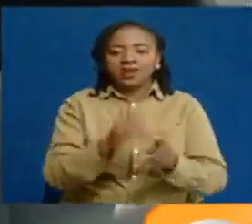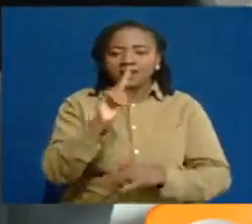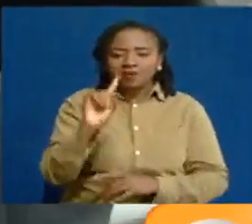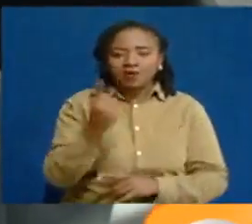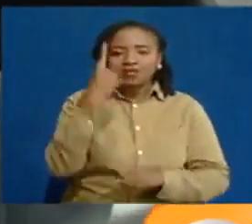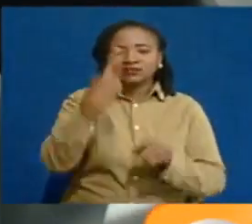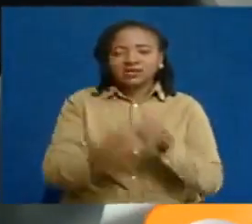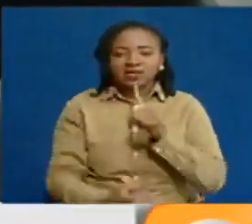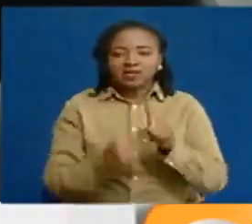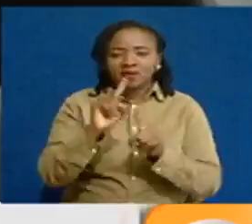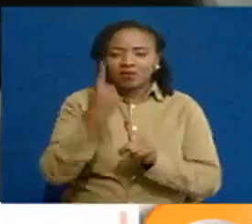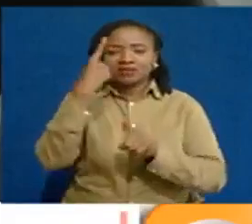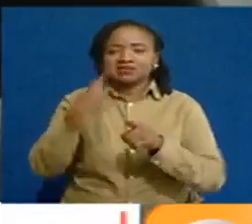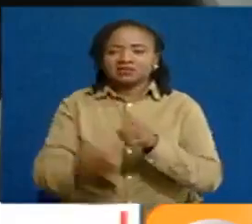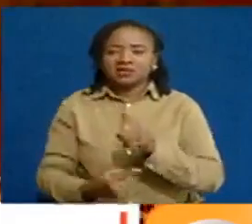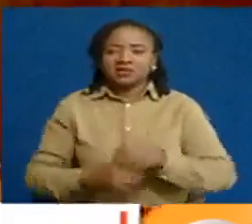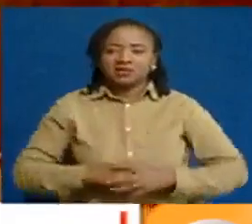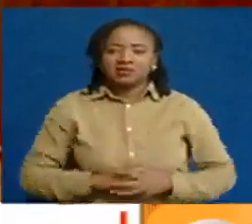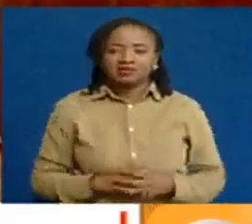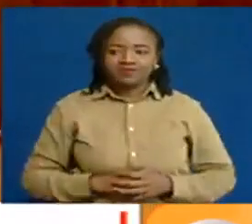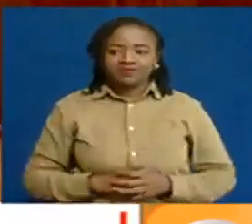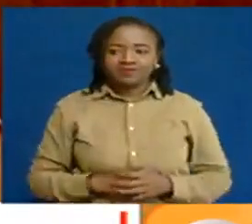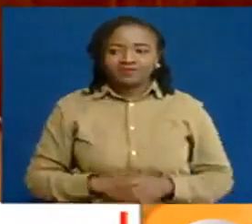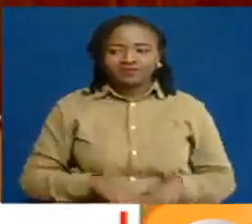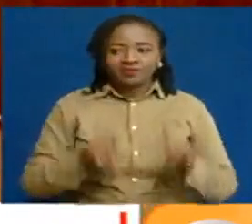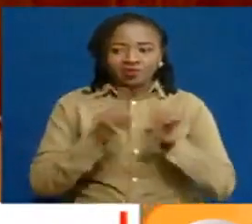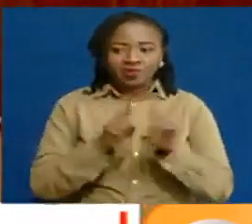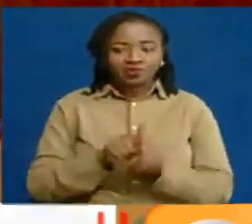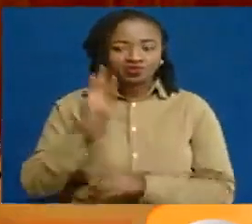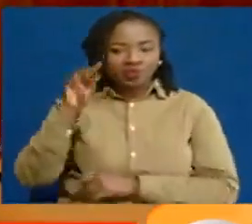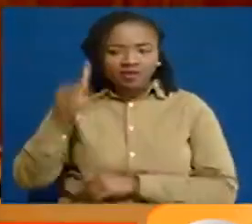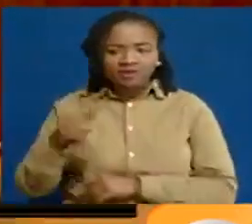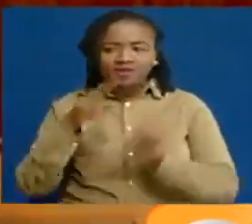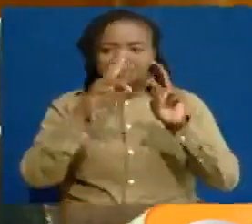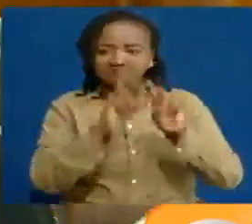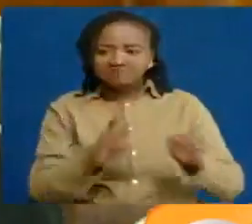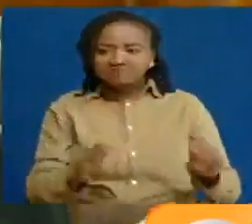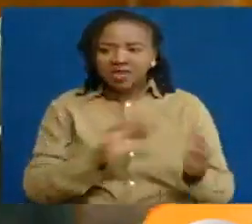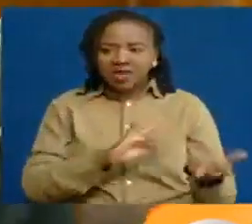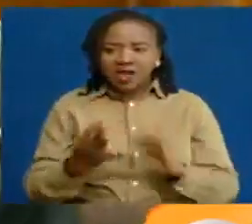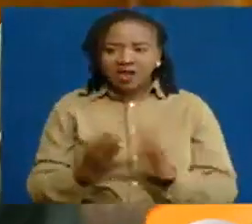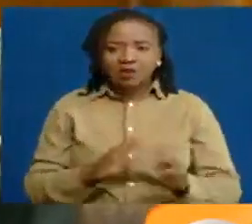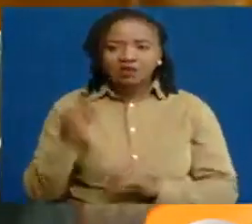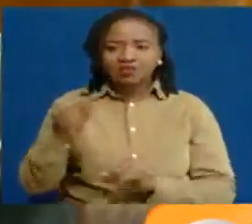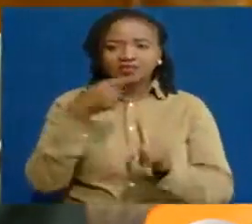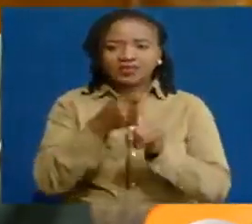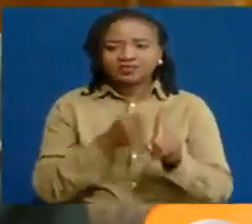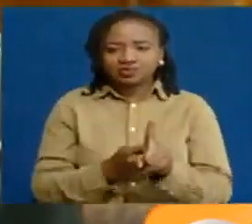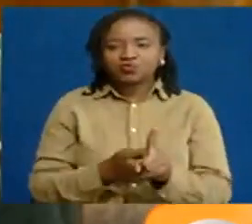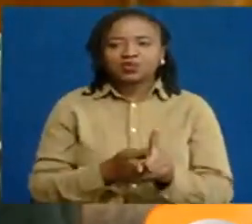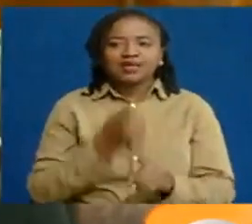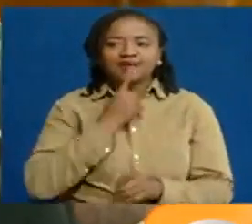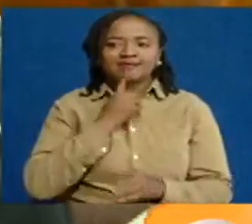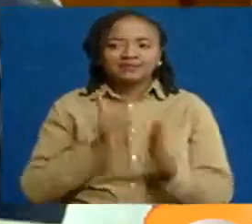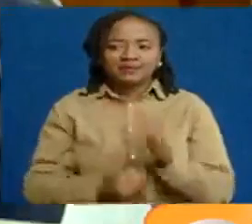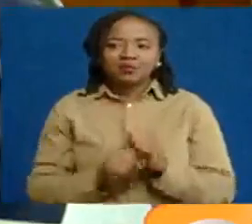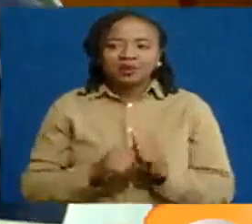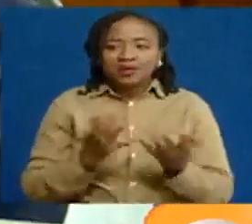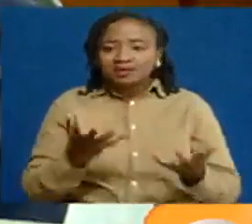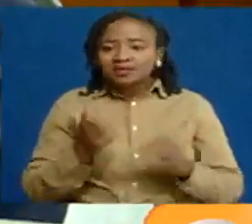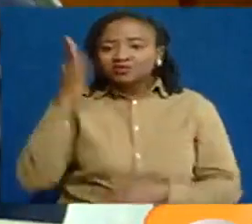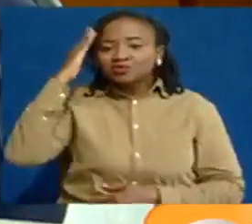deployed and is being implemented. But MPs poked holes into that means testing instruments, calling into question the